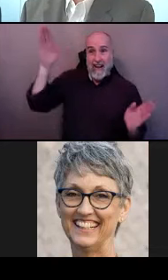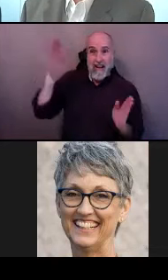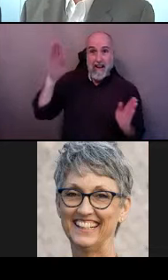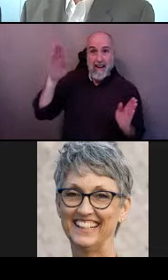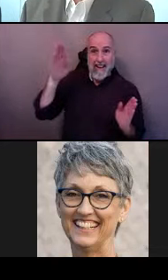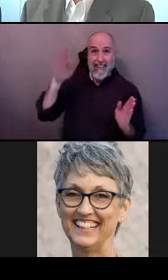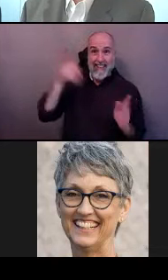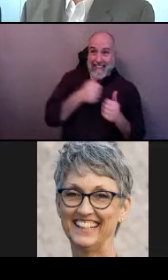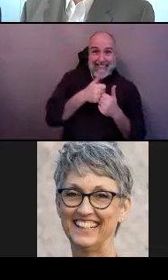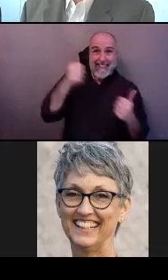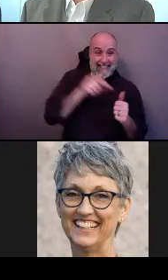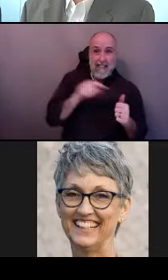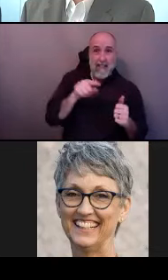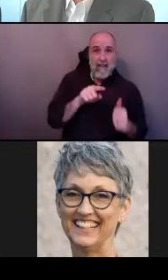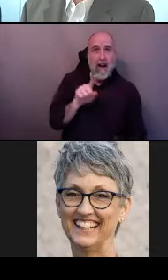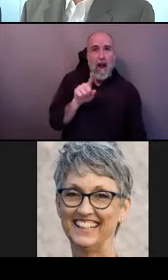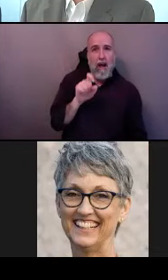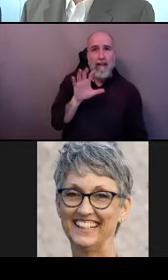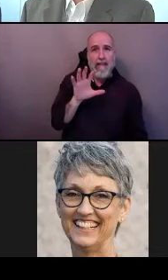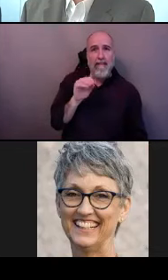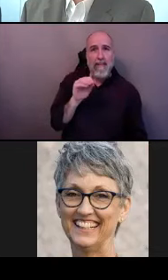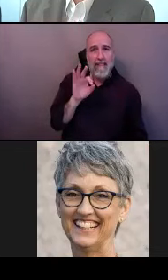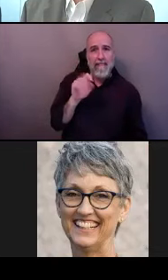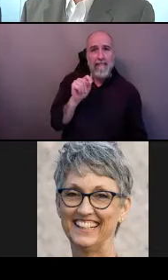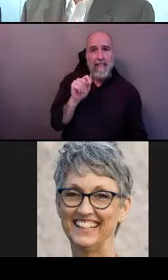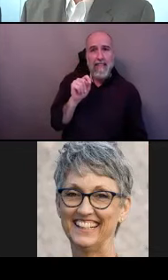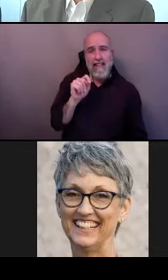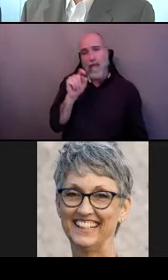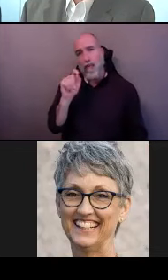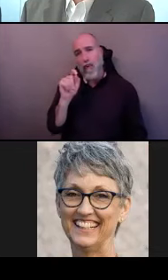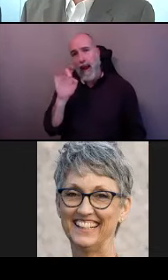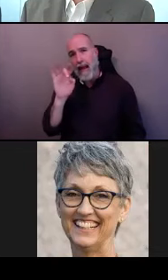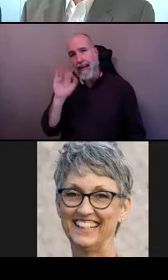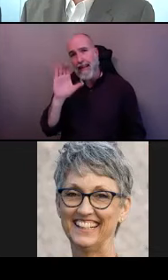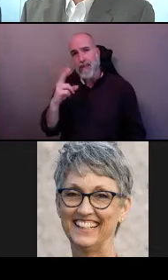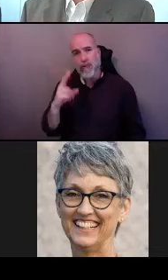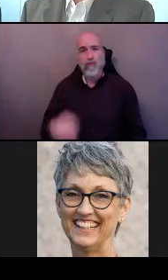and the highest point of 150 feet, 8 inches.